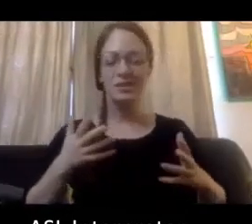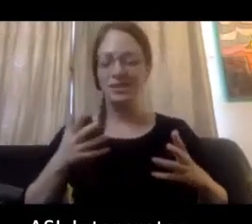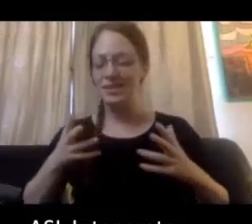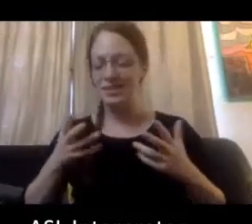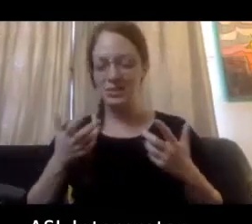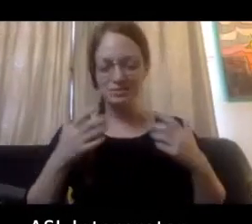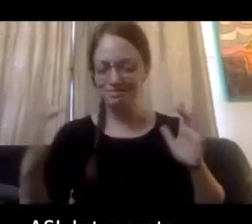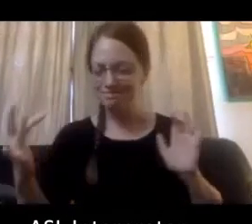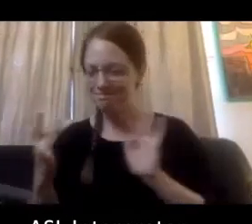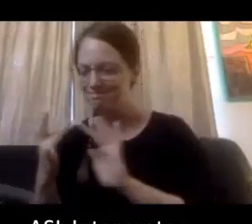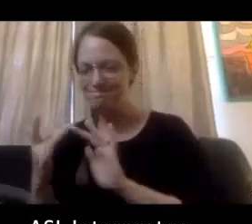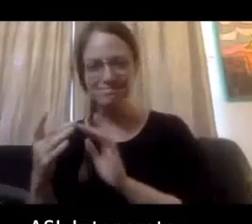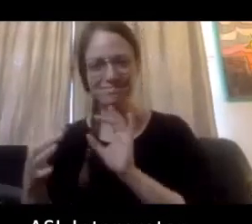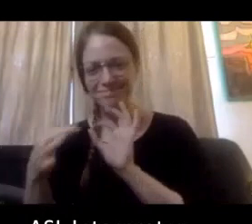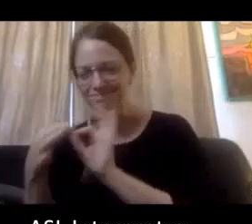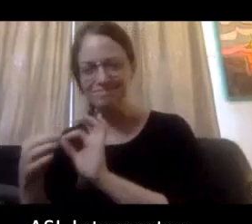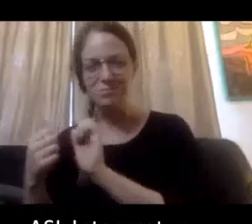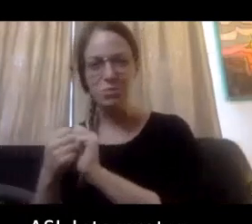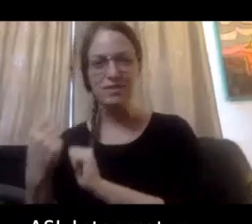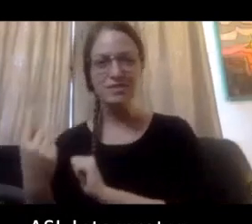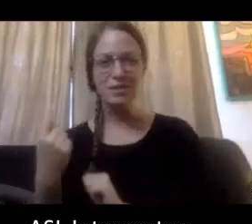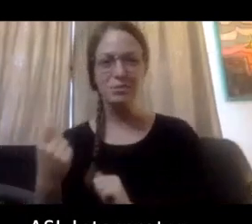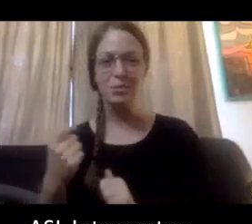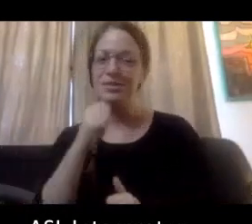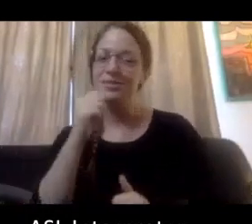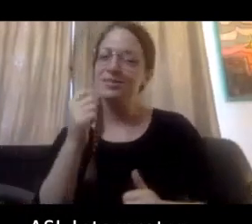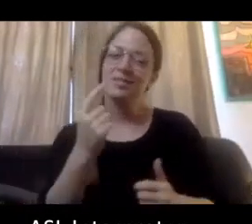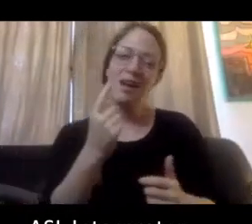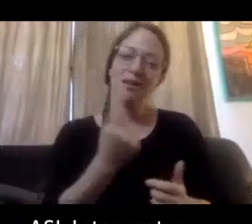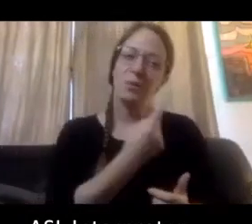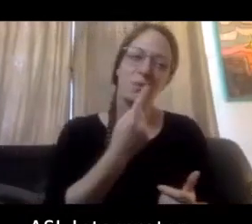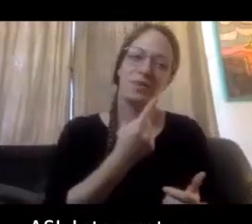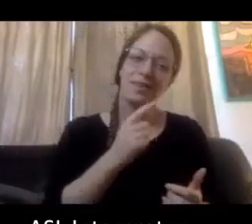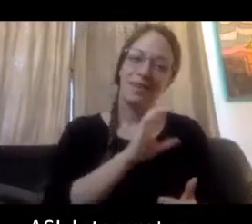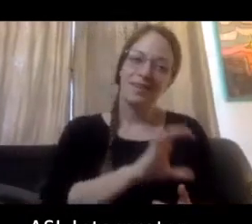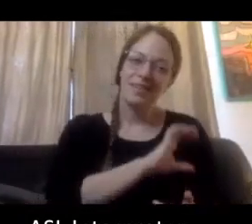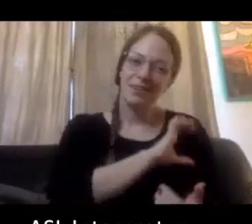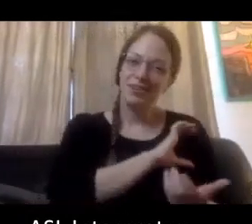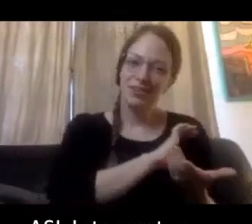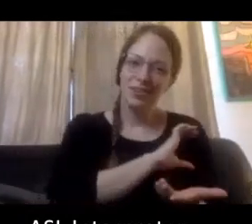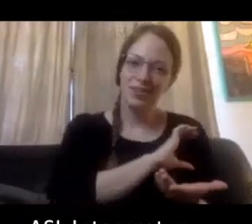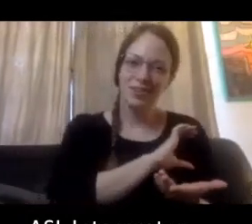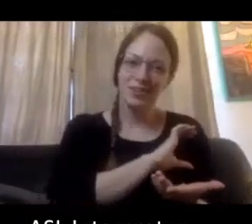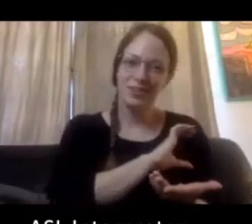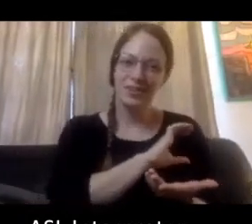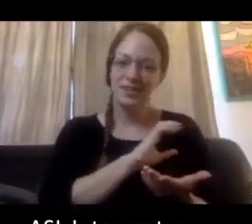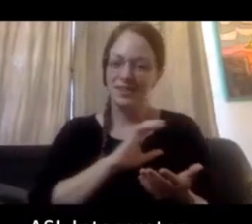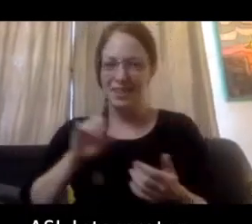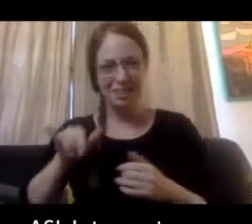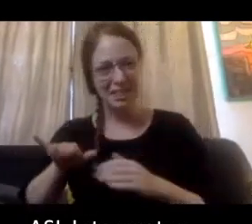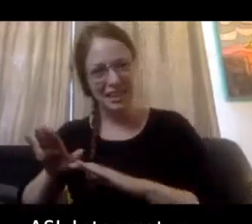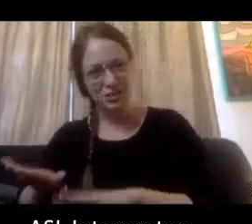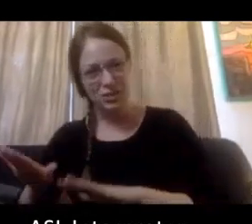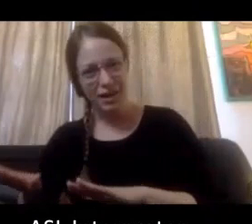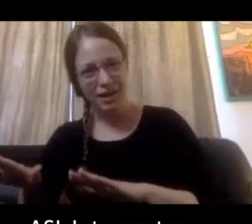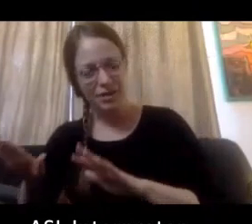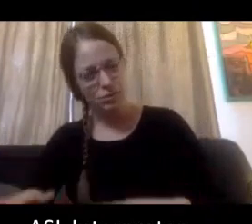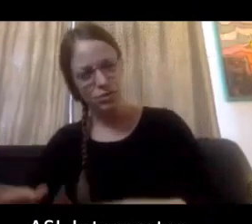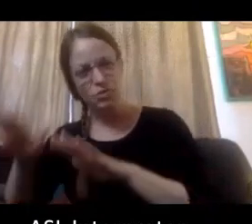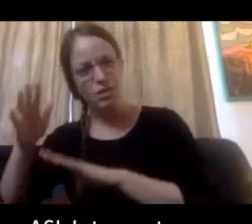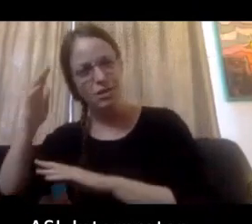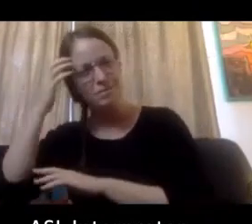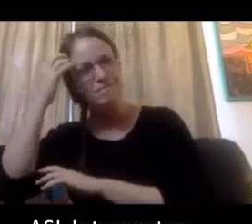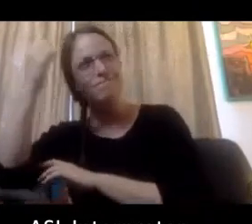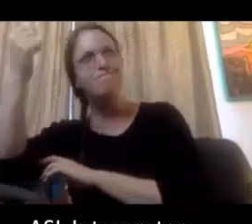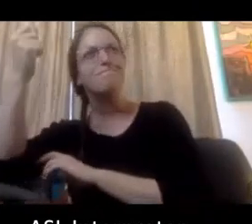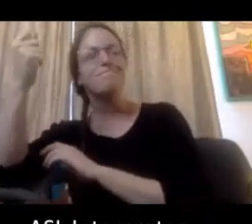be, you're not just a character in a game, but you're something that, a child has now, that's a memory that will last a lifetime.